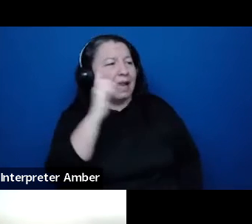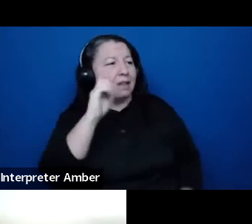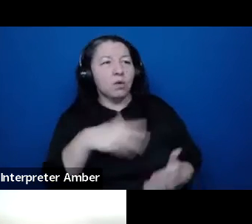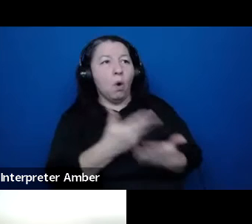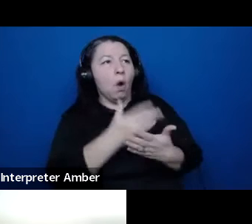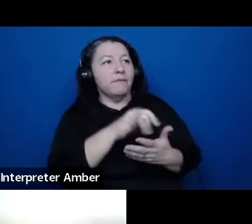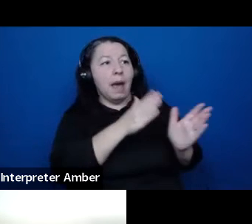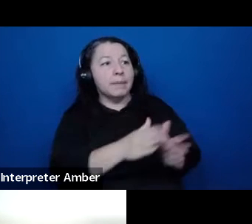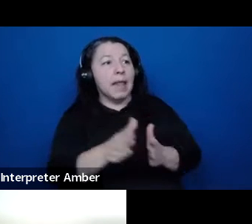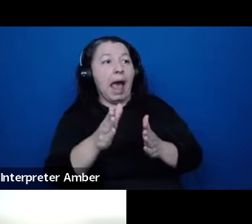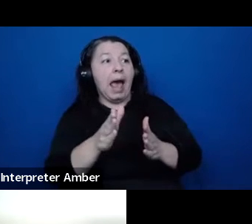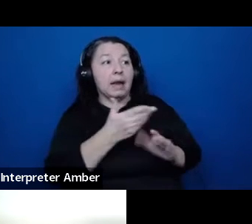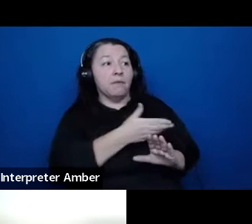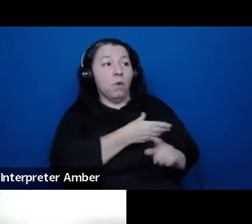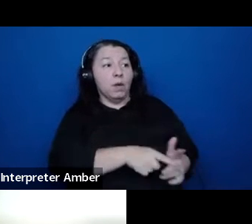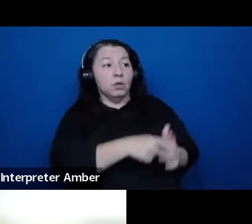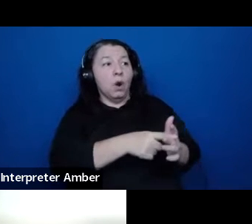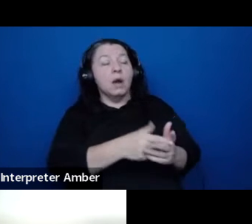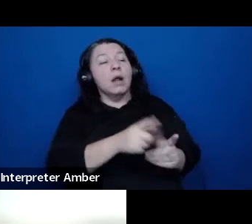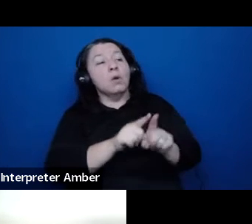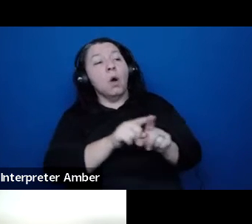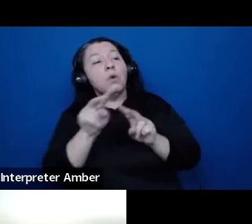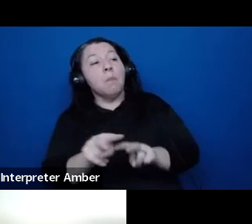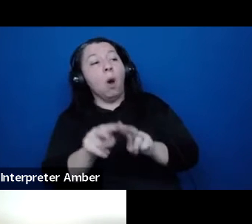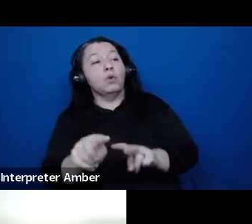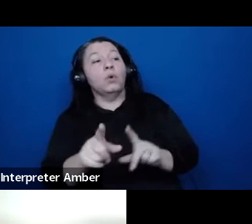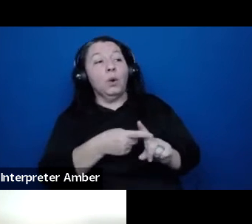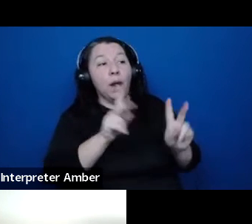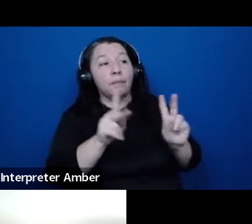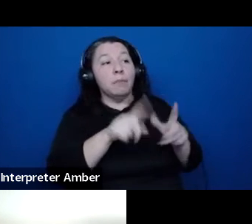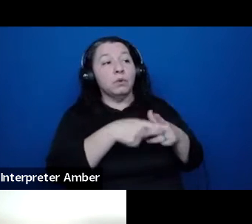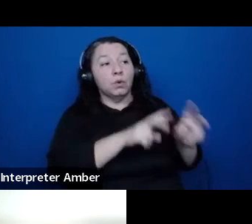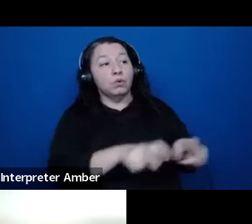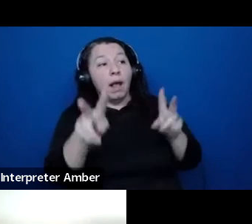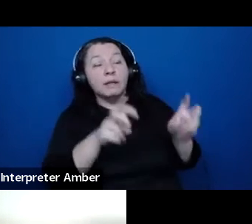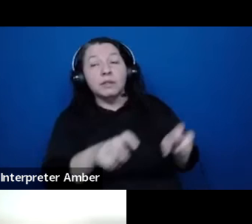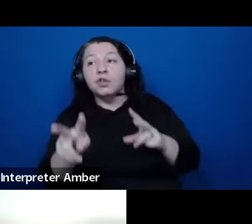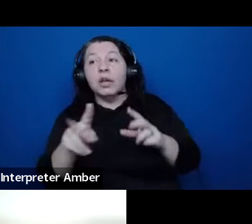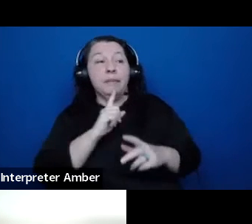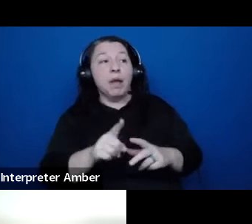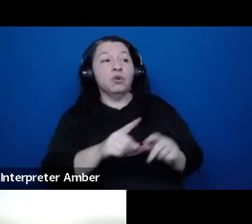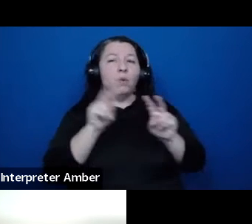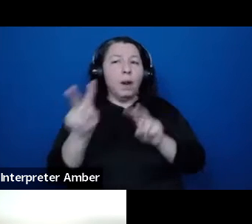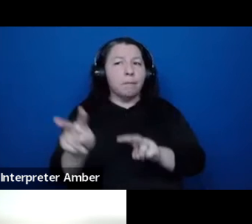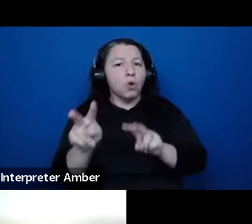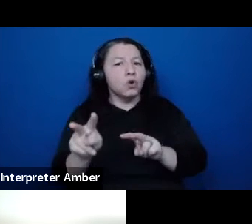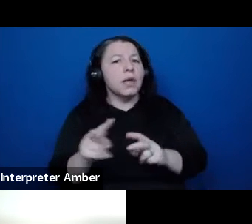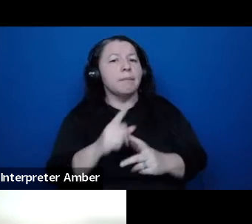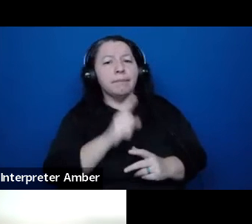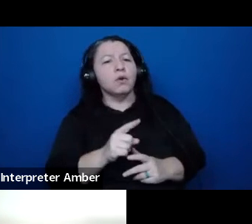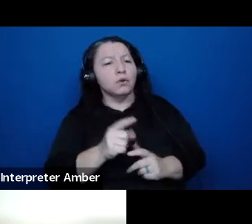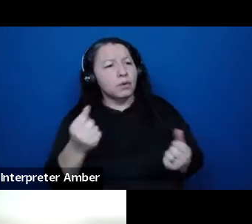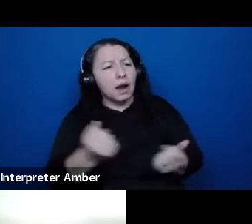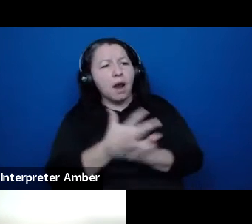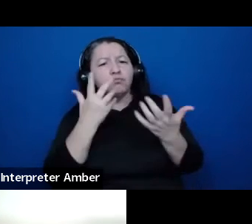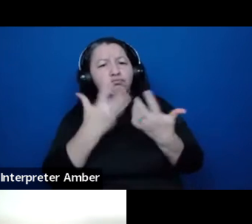as even monitoring on the back end, once people are transitioned, monitoring to ensure that things are working well for them